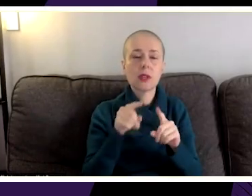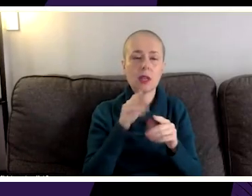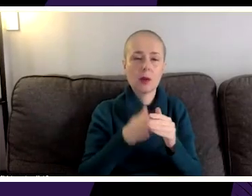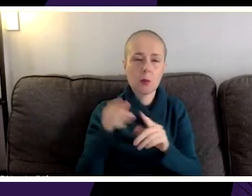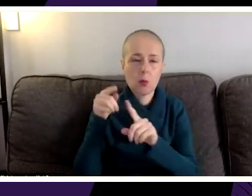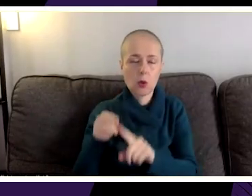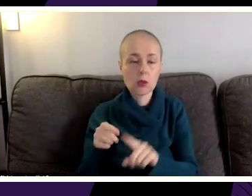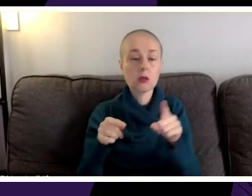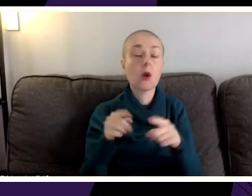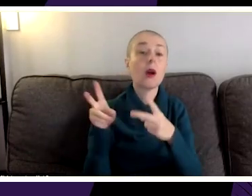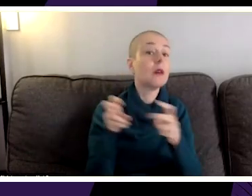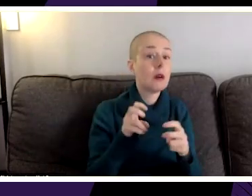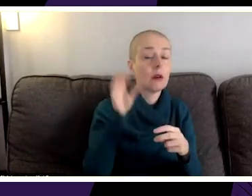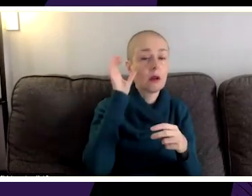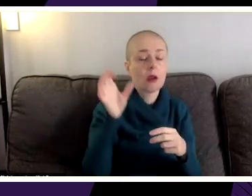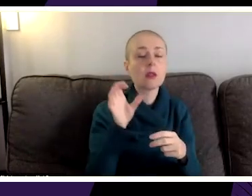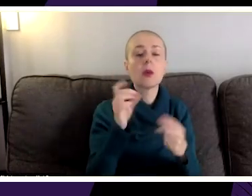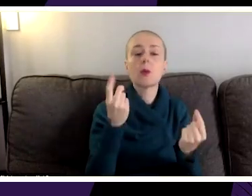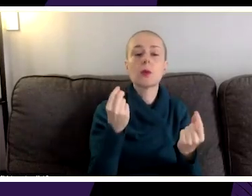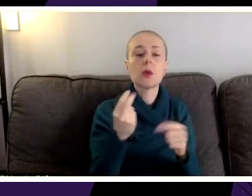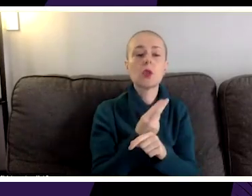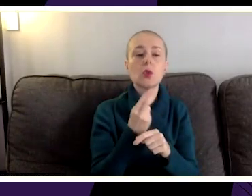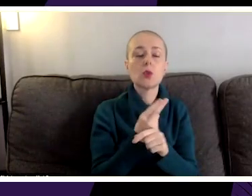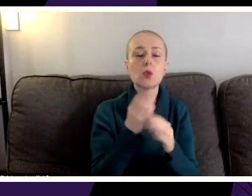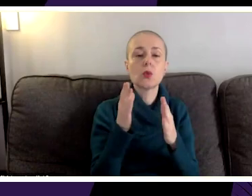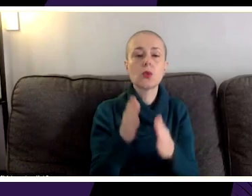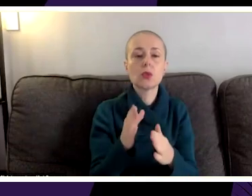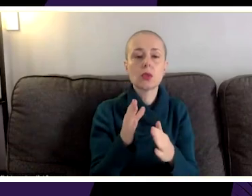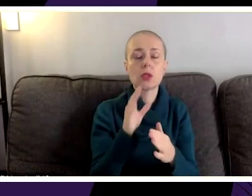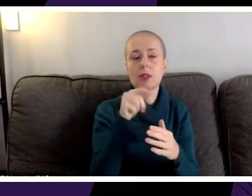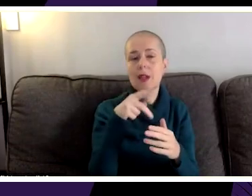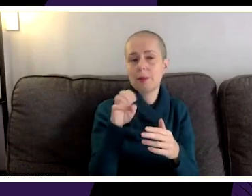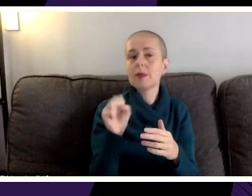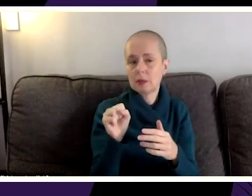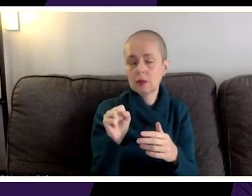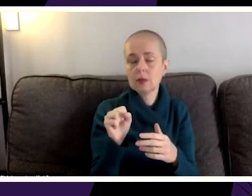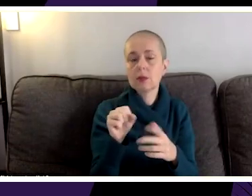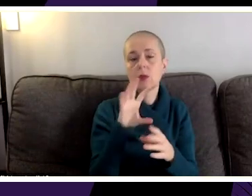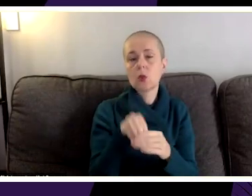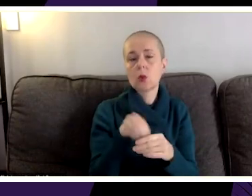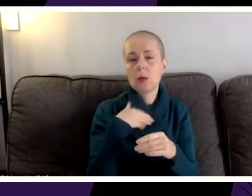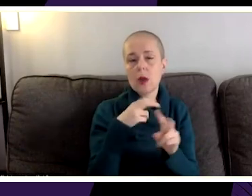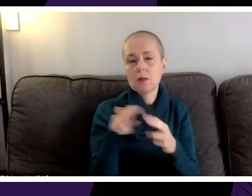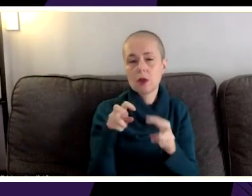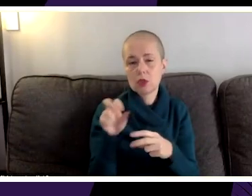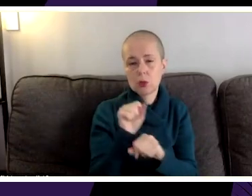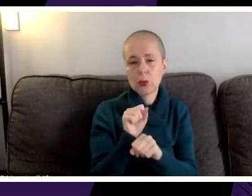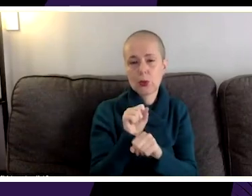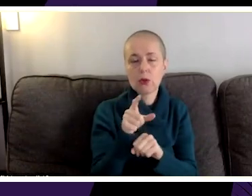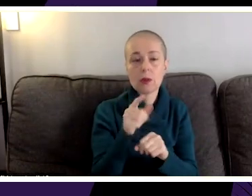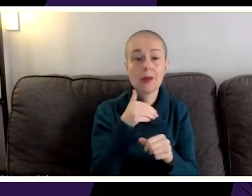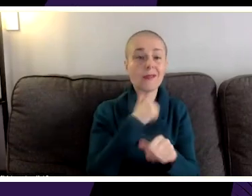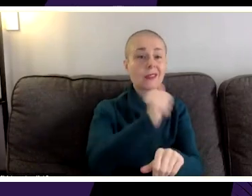of concept using the user types that were defined as part of my migration work. As you can see, it's just a central